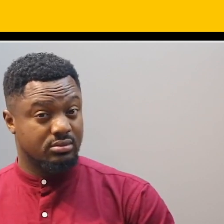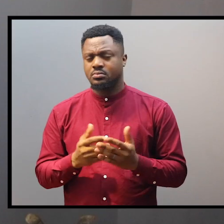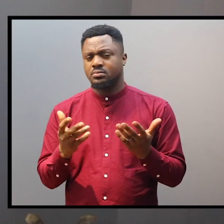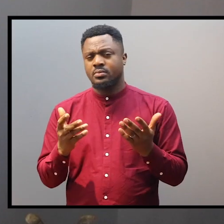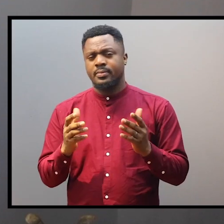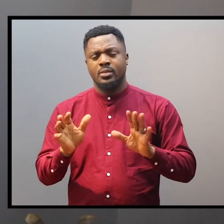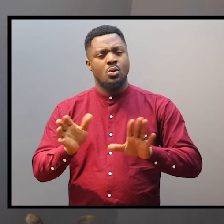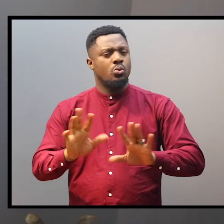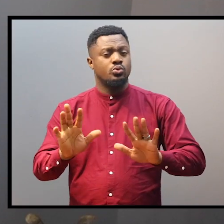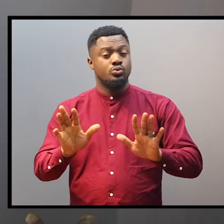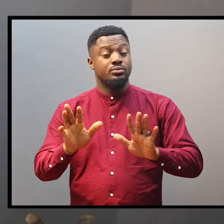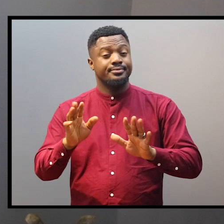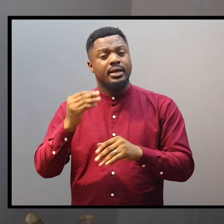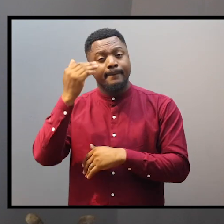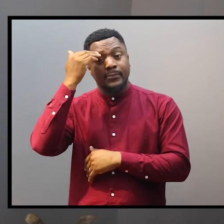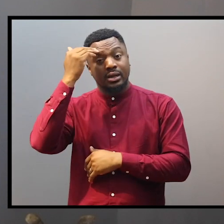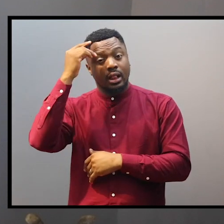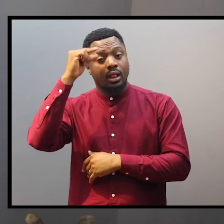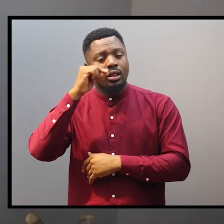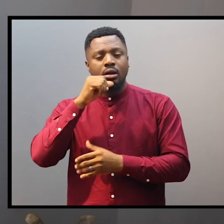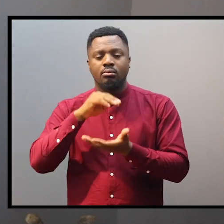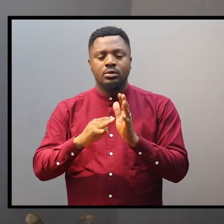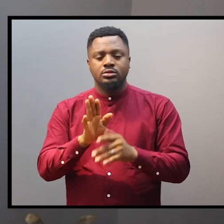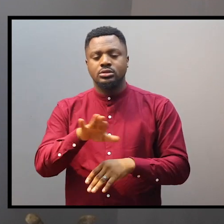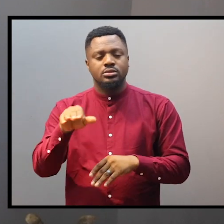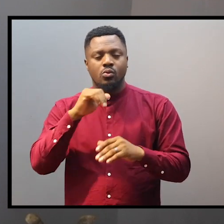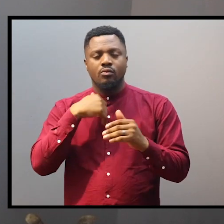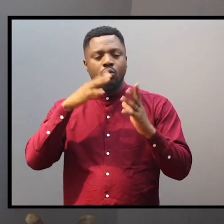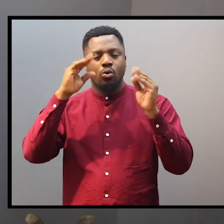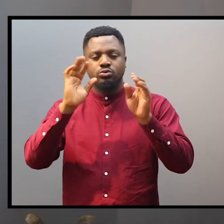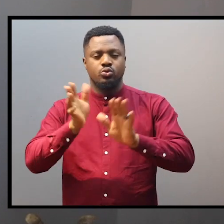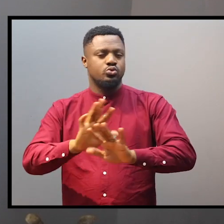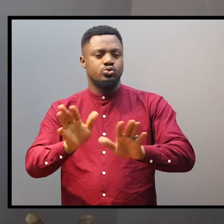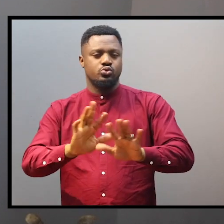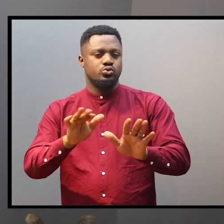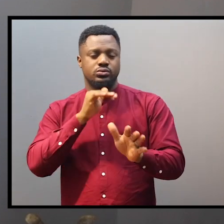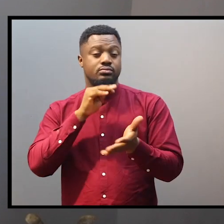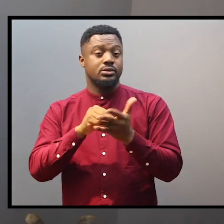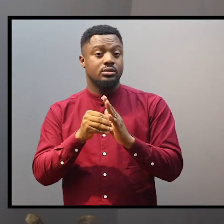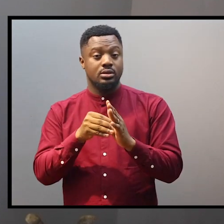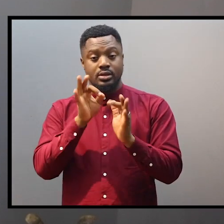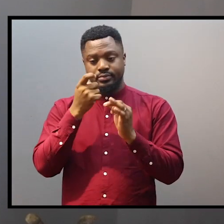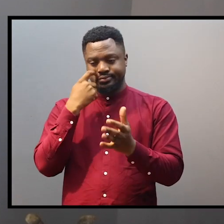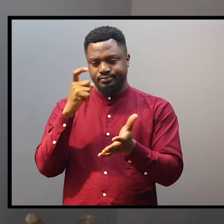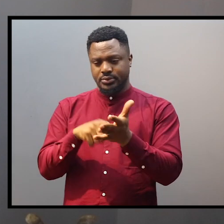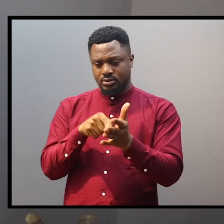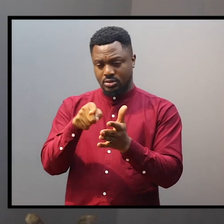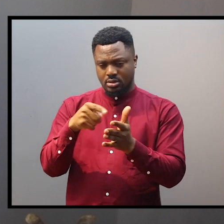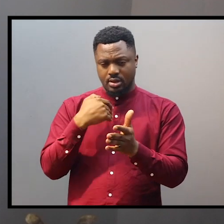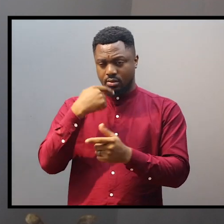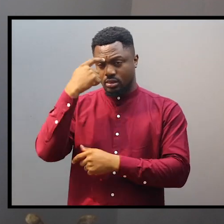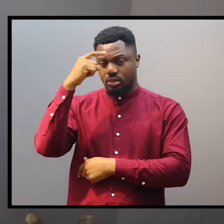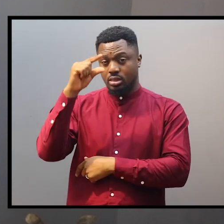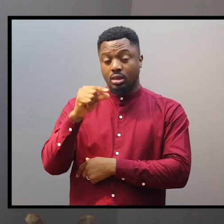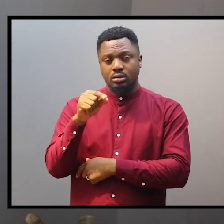Intellectual disability doesn't mean a child is hopeless. Once it is recognized and interventions